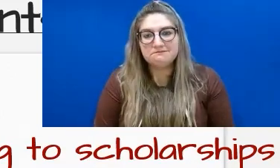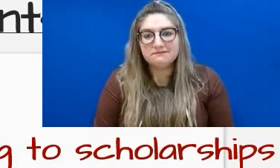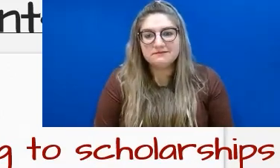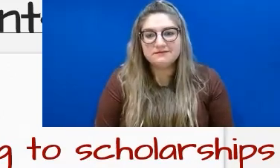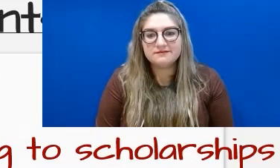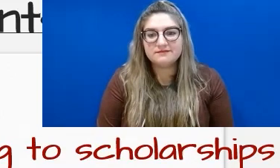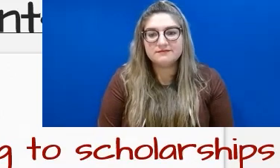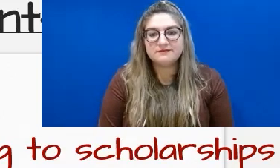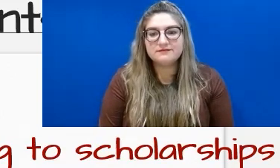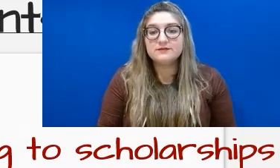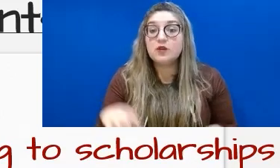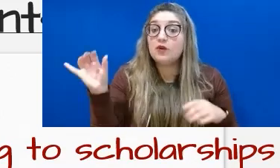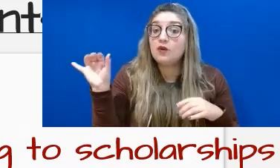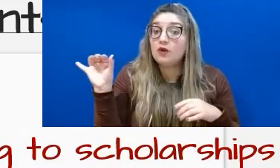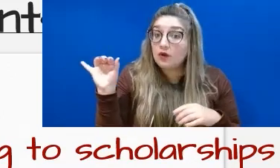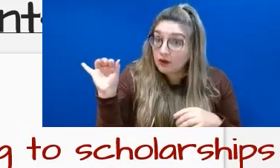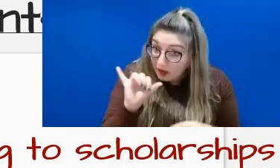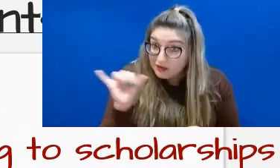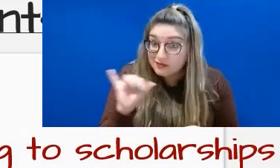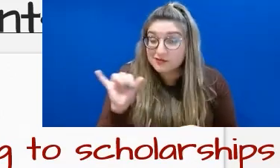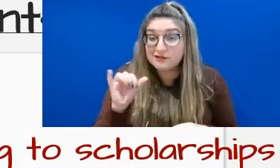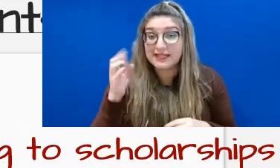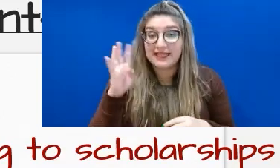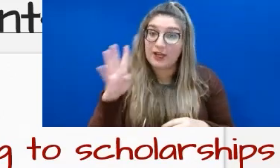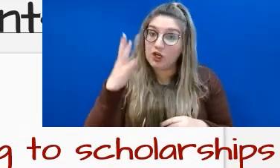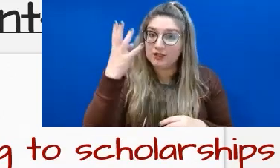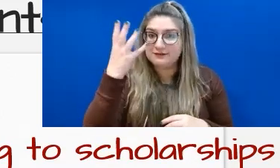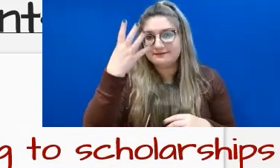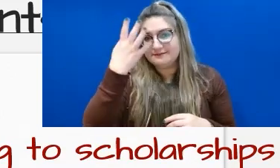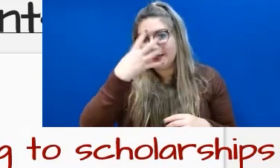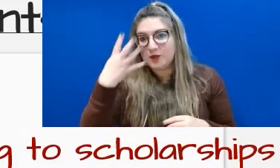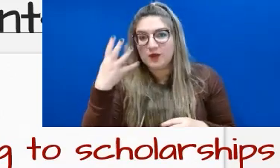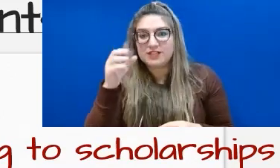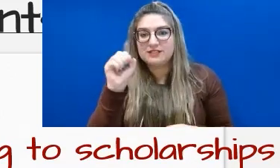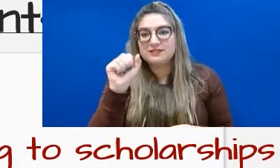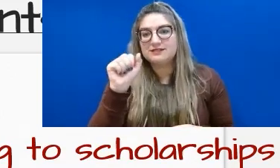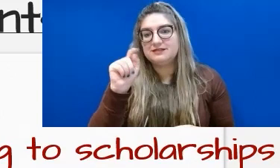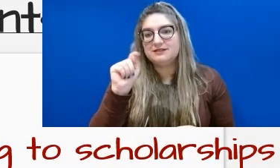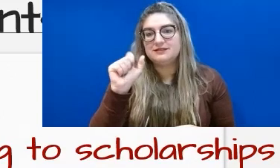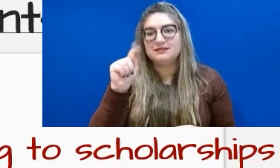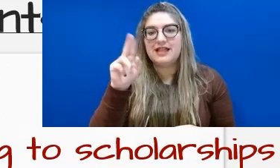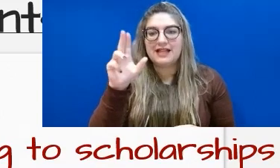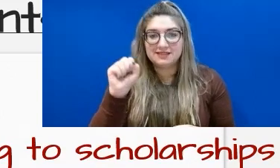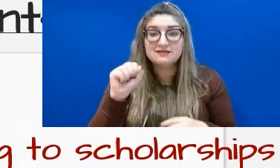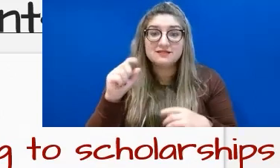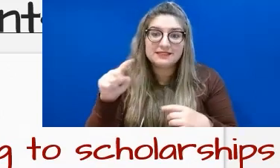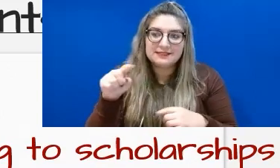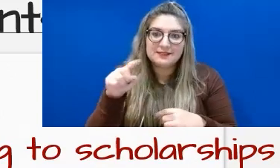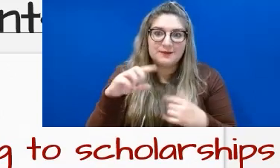the immigration status, okay, which is cause them to live in, many of them to live in fear, to live hidden, to be